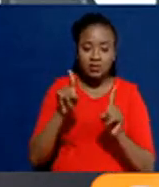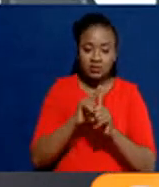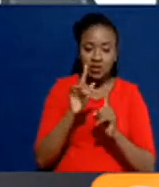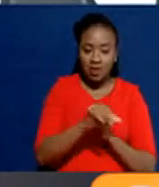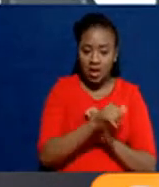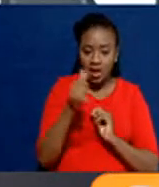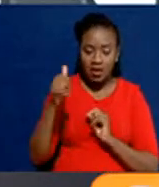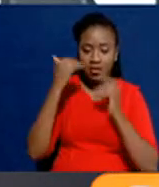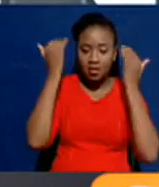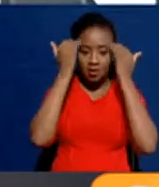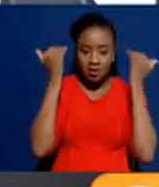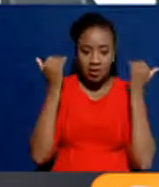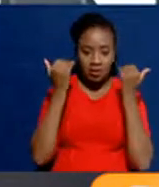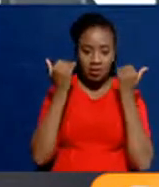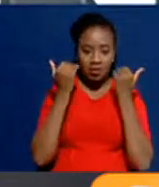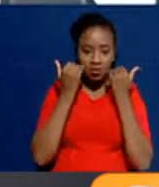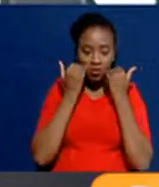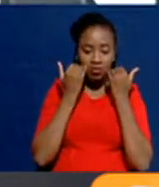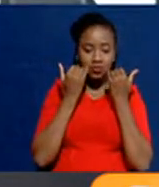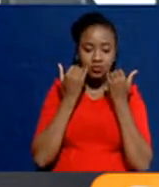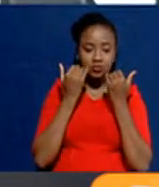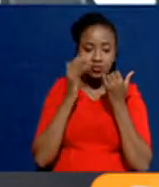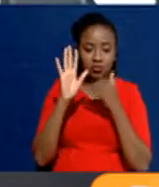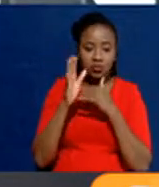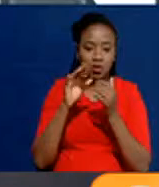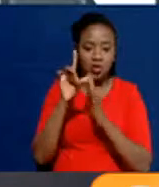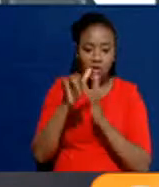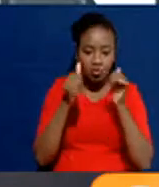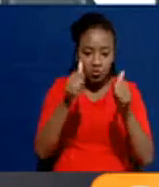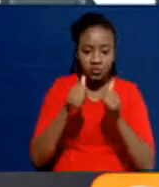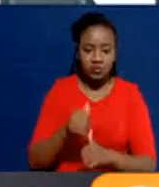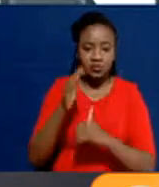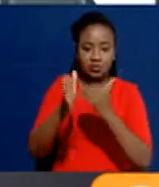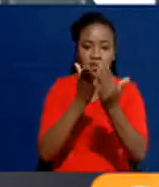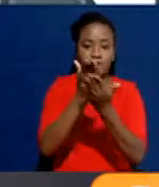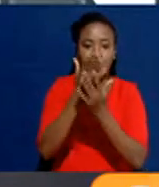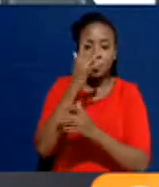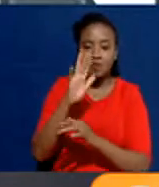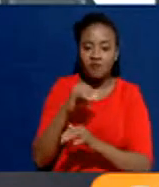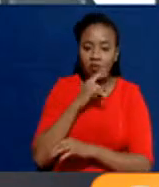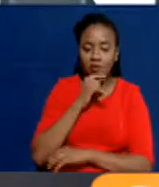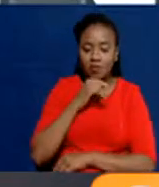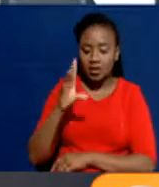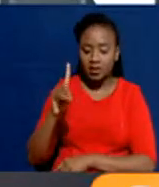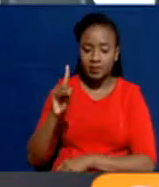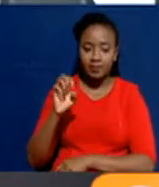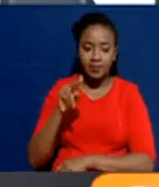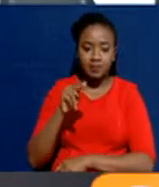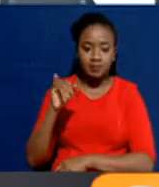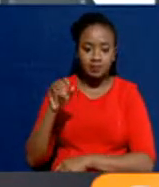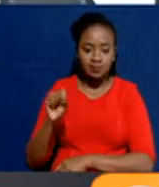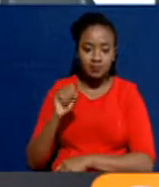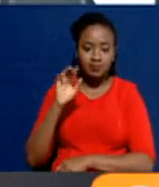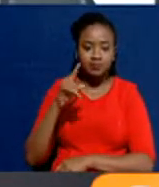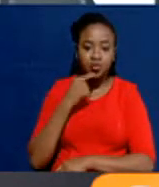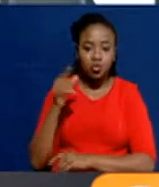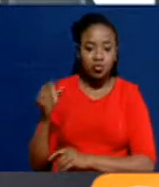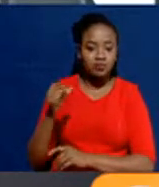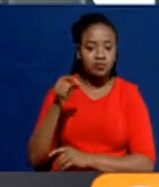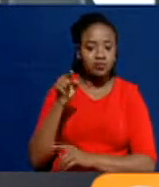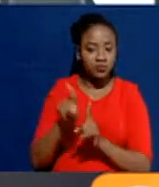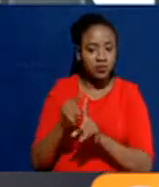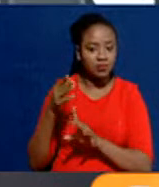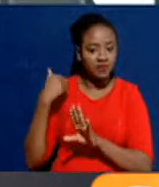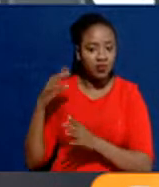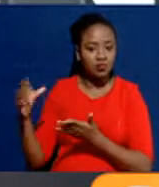by Dennis Itumbi, who was one of the nominated and appointed Chief Administrative Secretary. So we see, you know, what